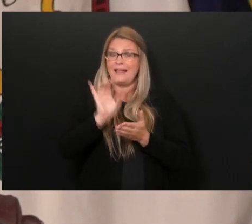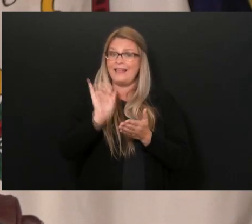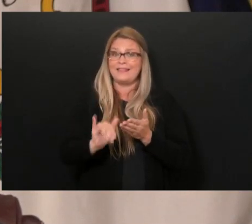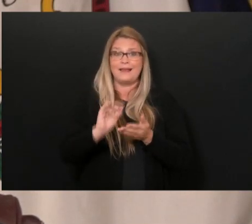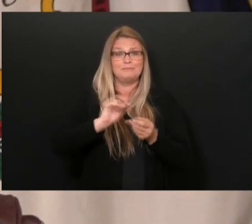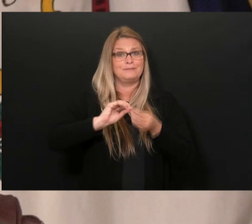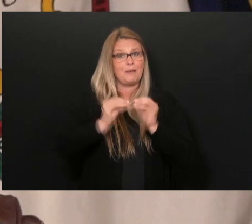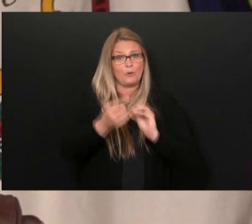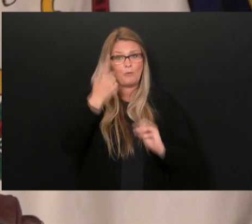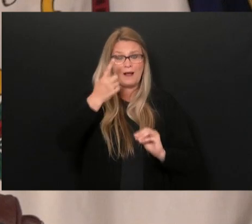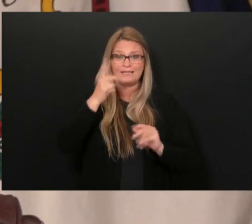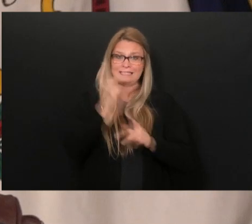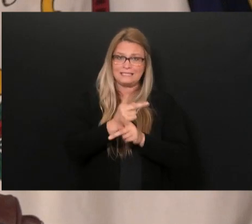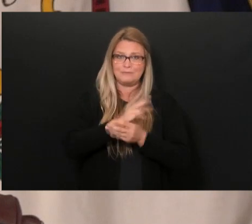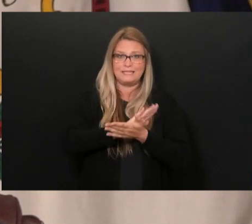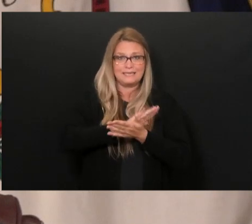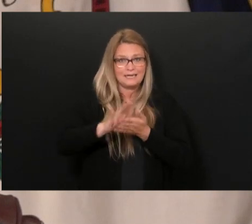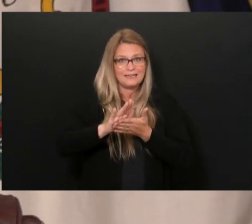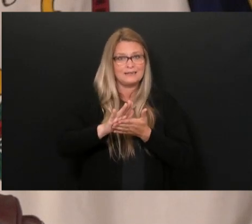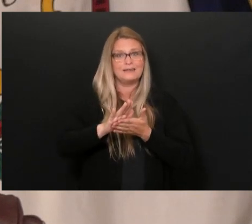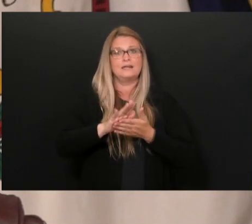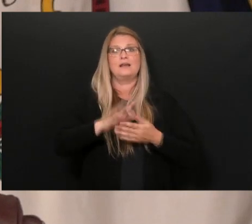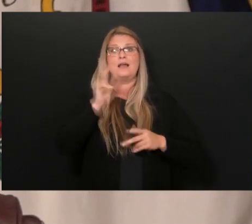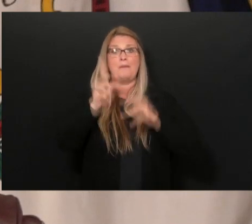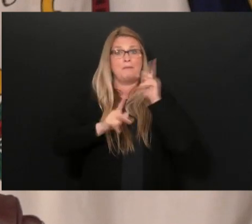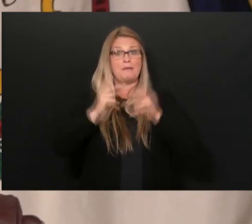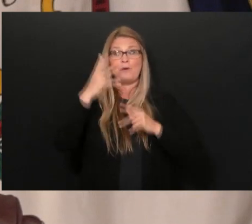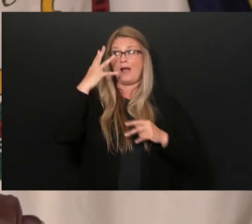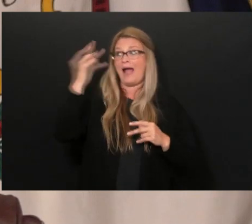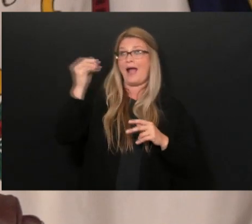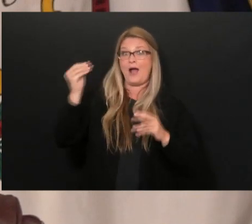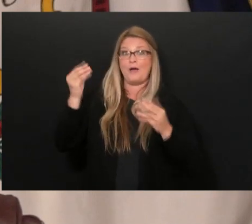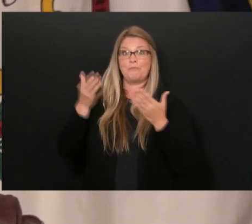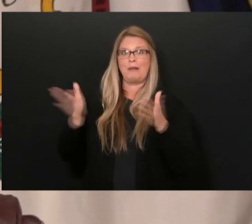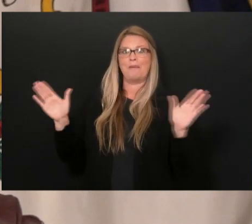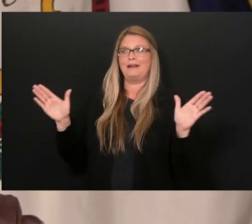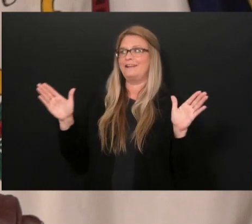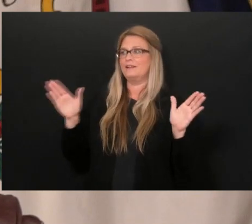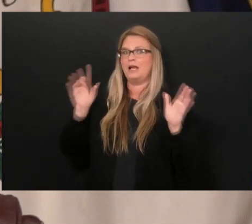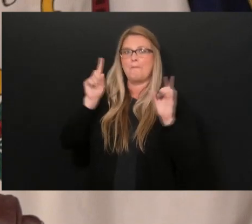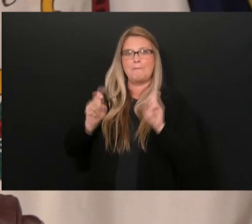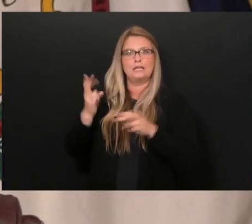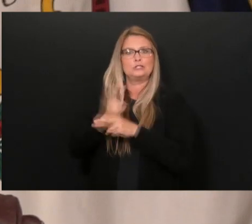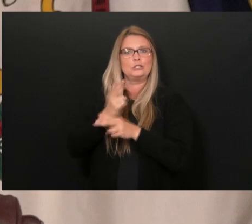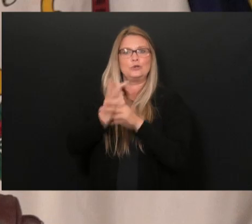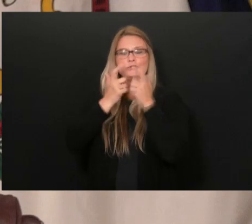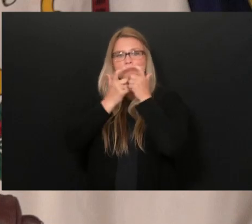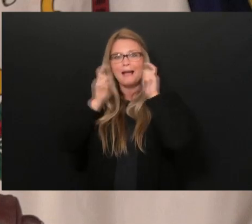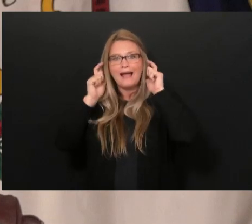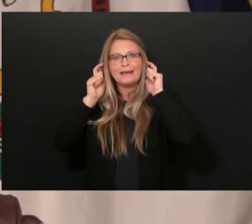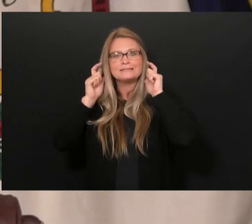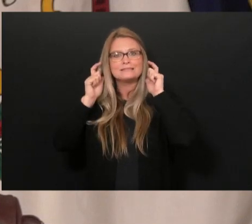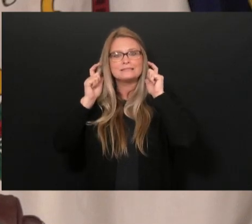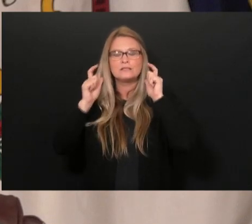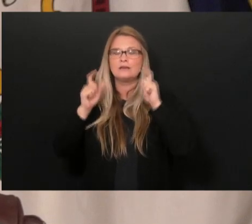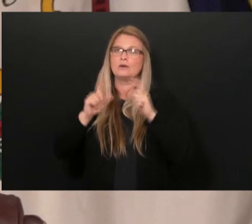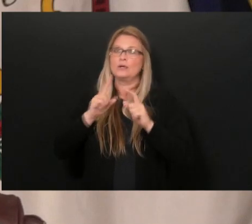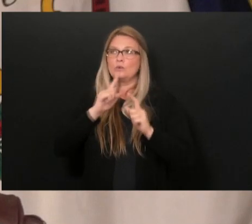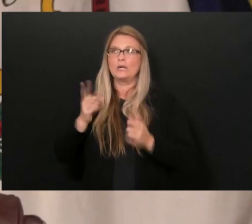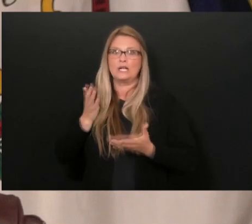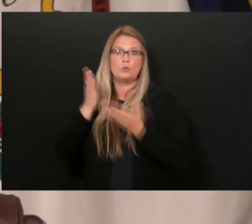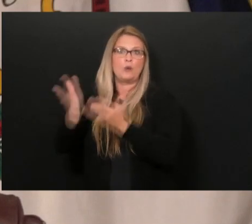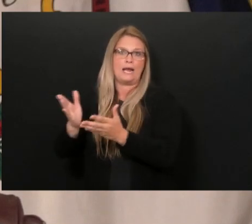supreme beyond belief. People that are out in public and everything have to wear masks, or we highly encourage them to